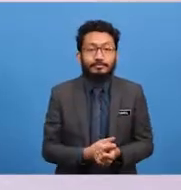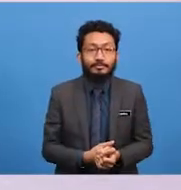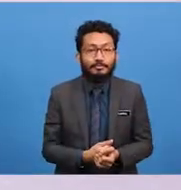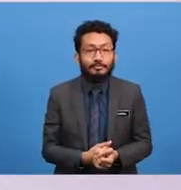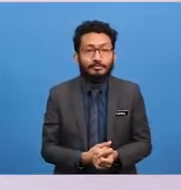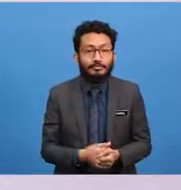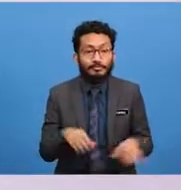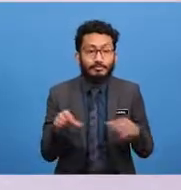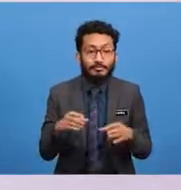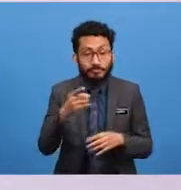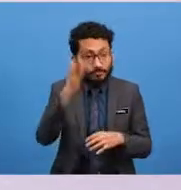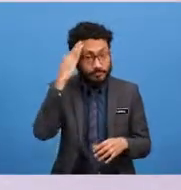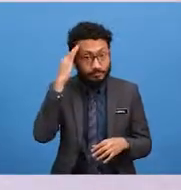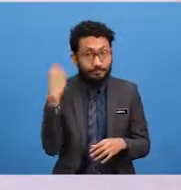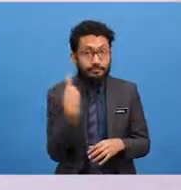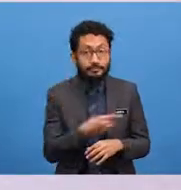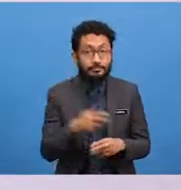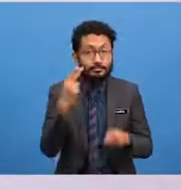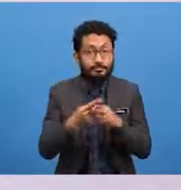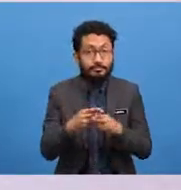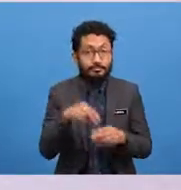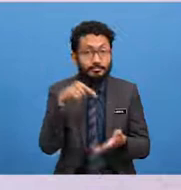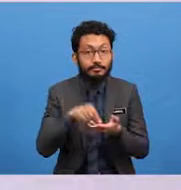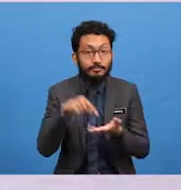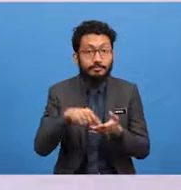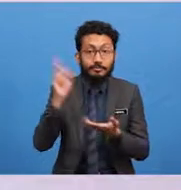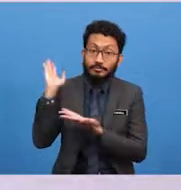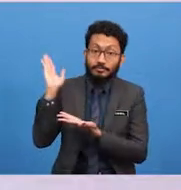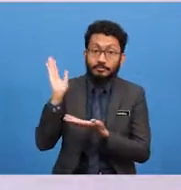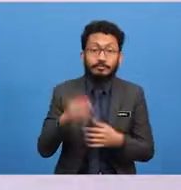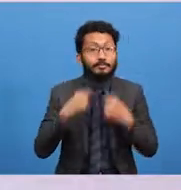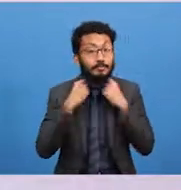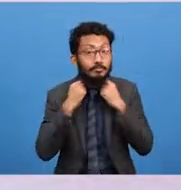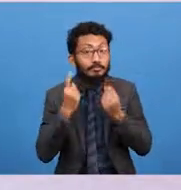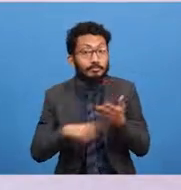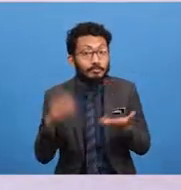Do you know the name of these clothes?